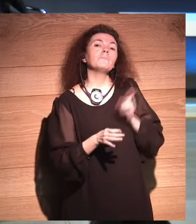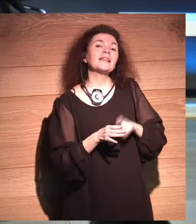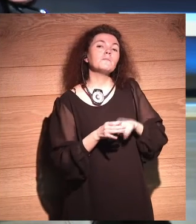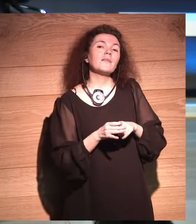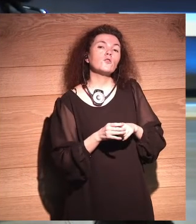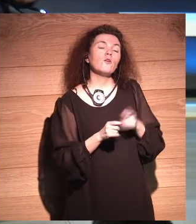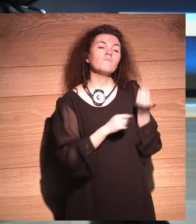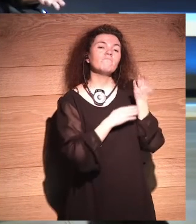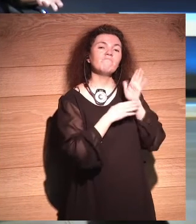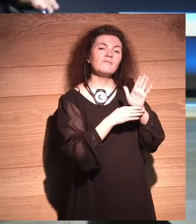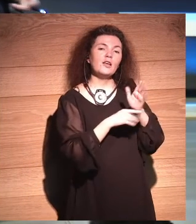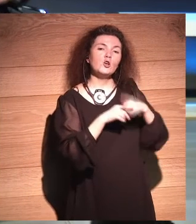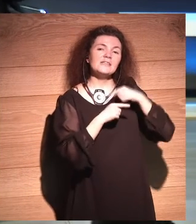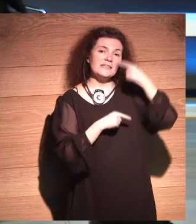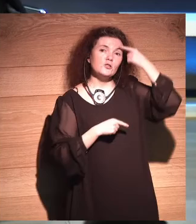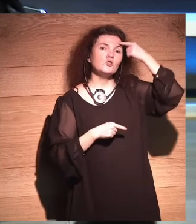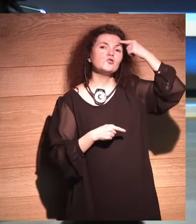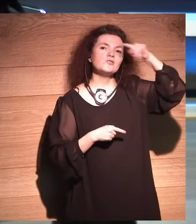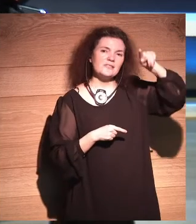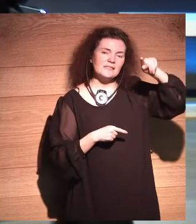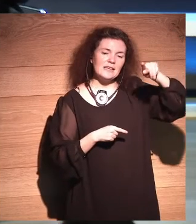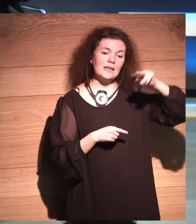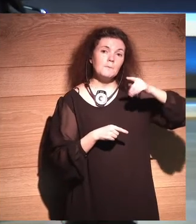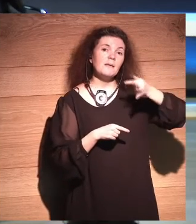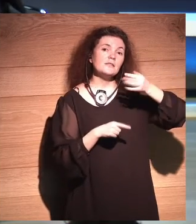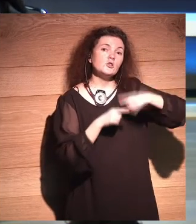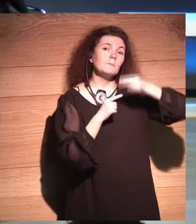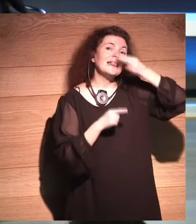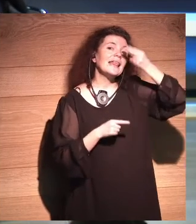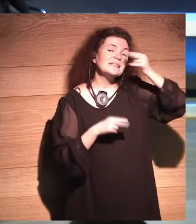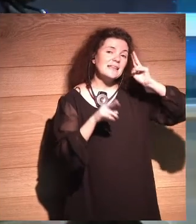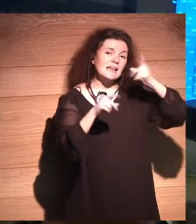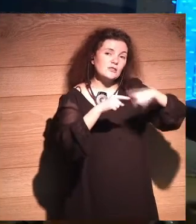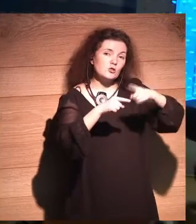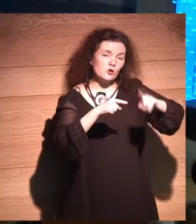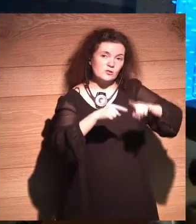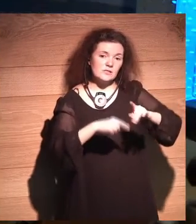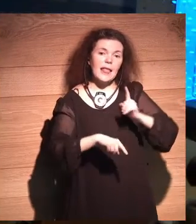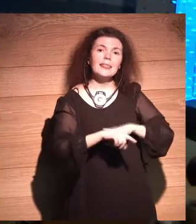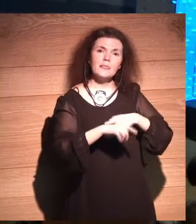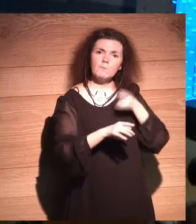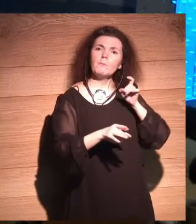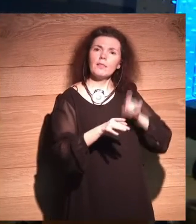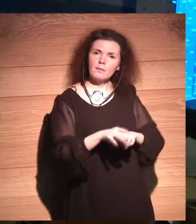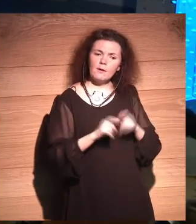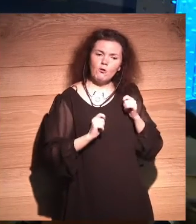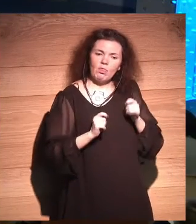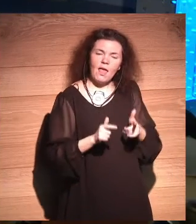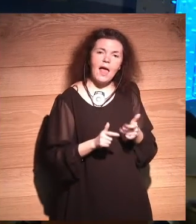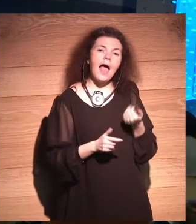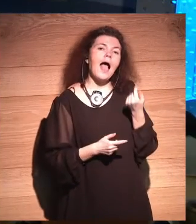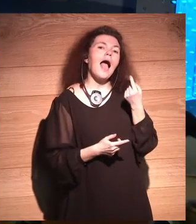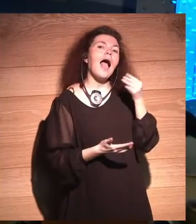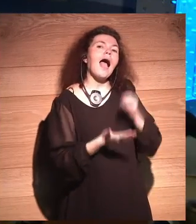enough to spend the time doing. Do we need to have ways to participate that are simple and easy for some people, to suggest an idea